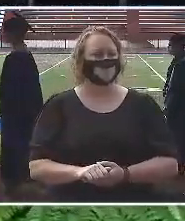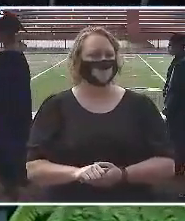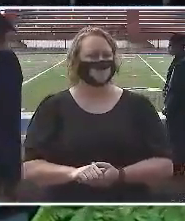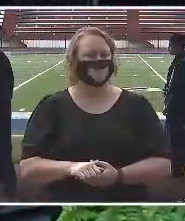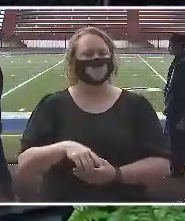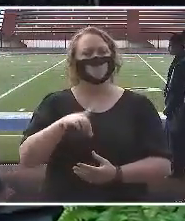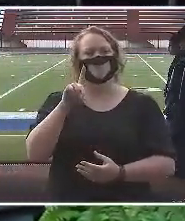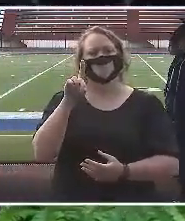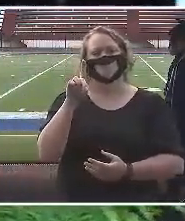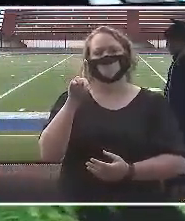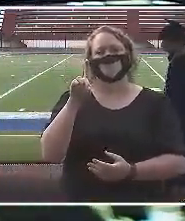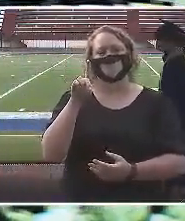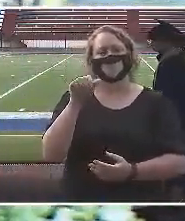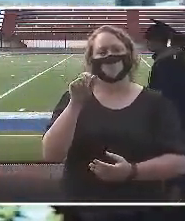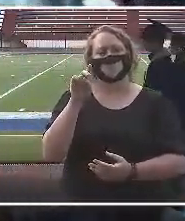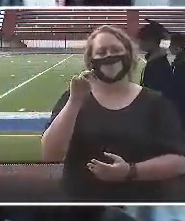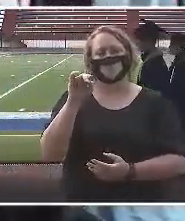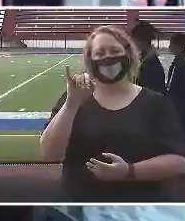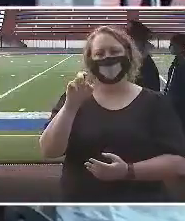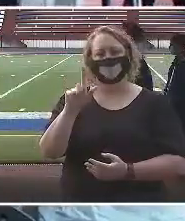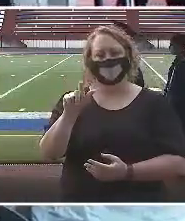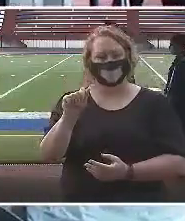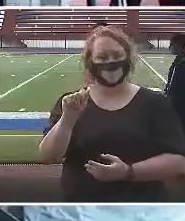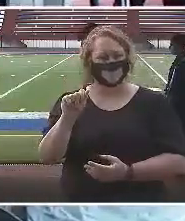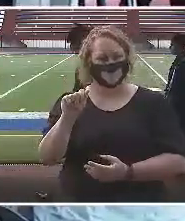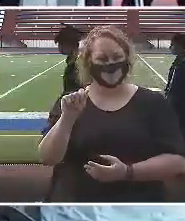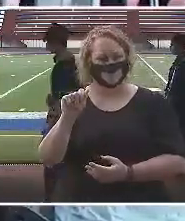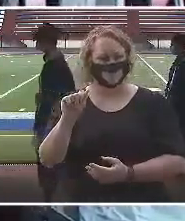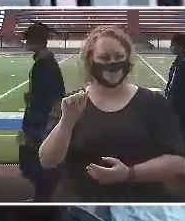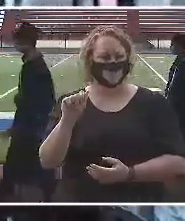Daniela Galvez Mares.